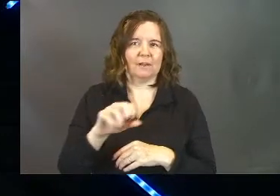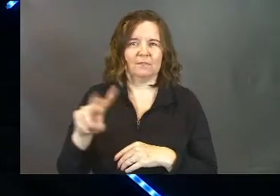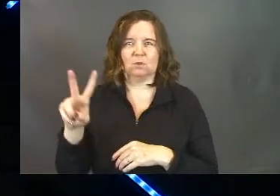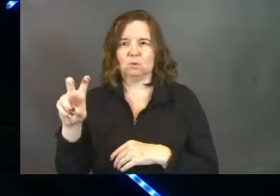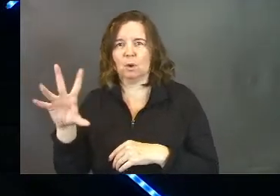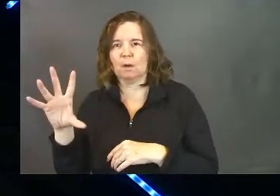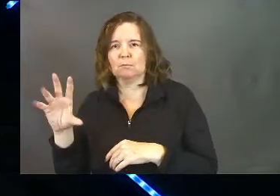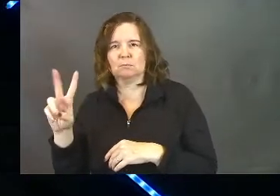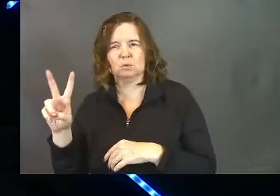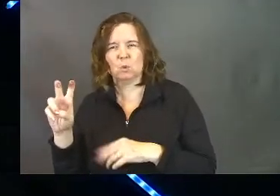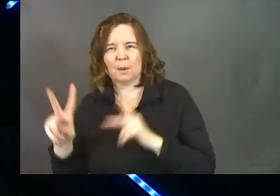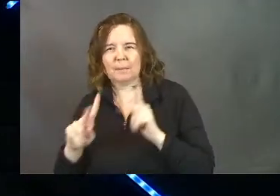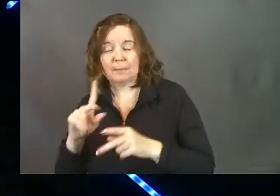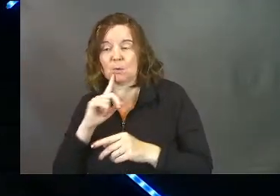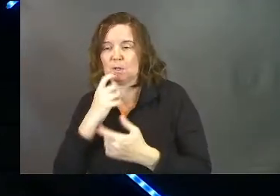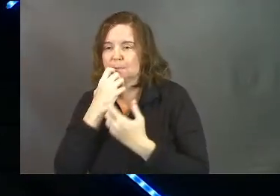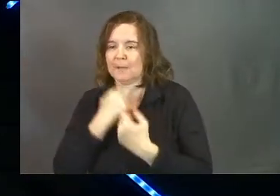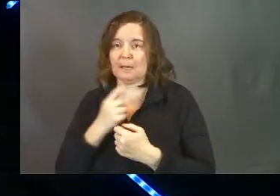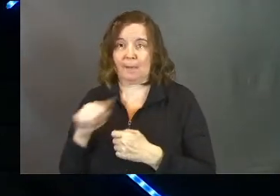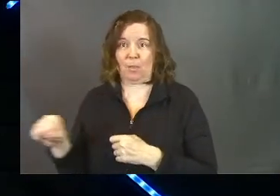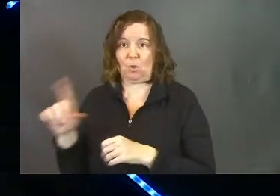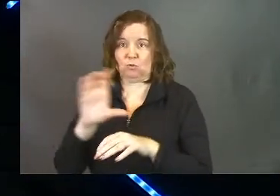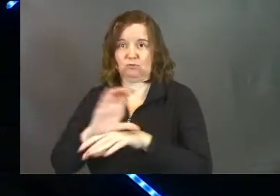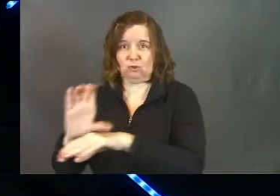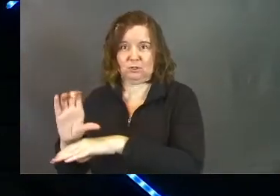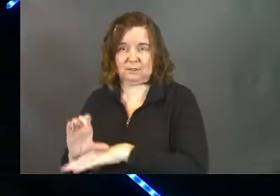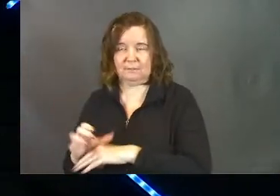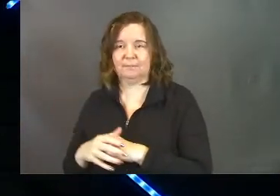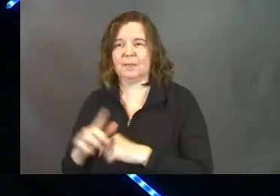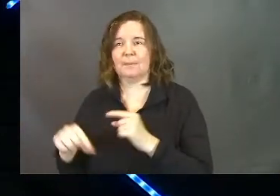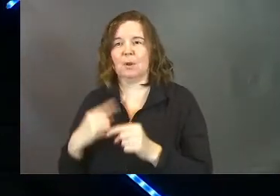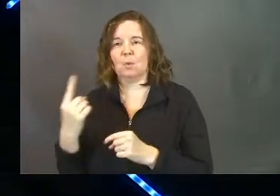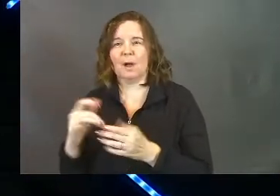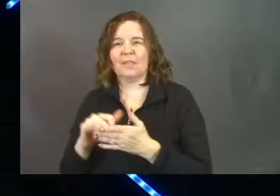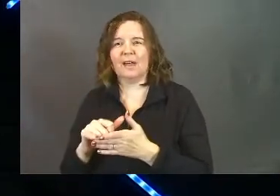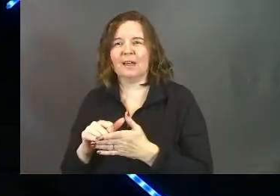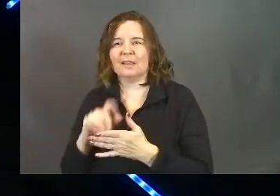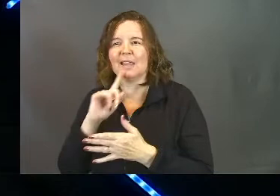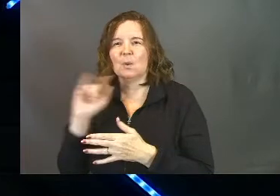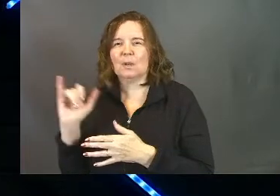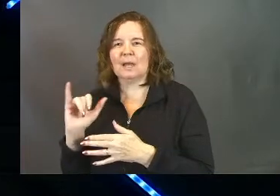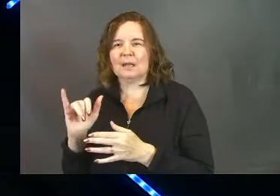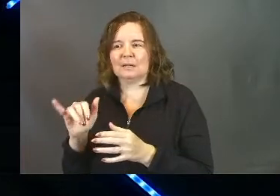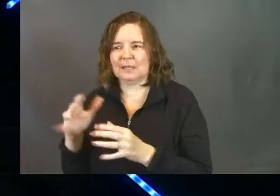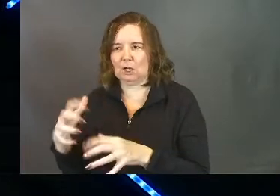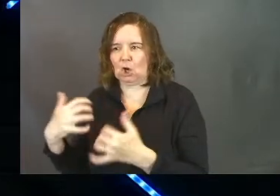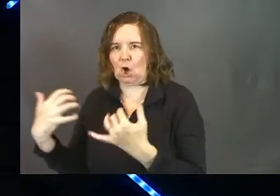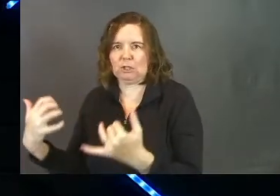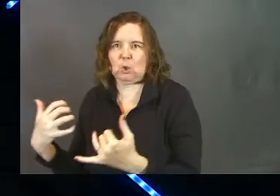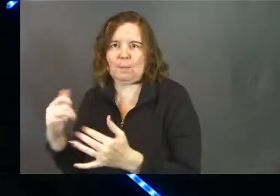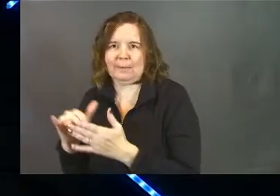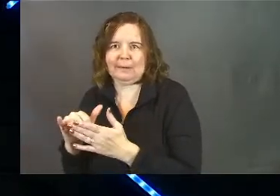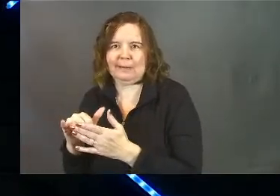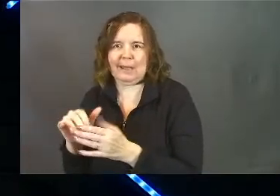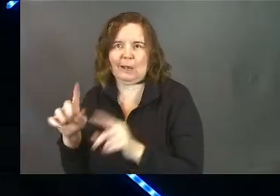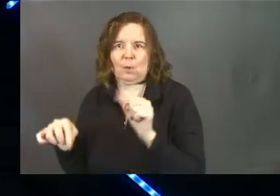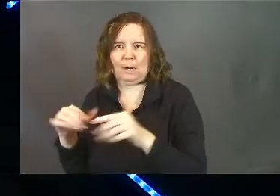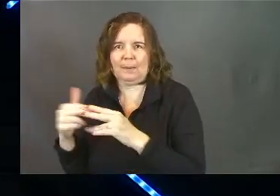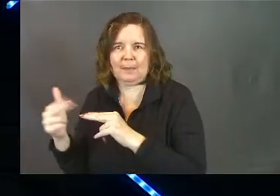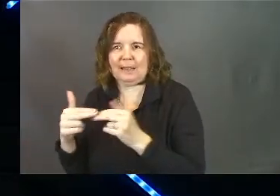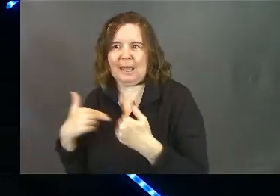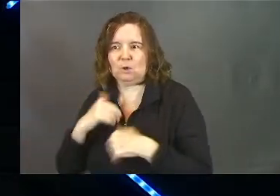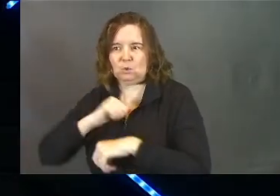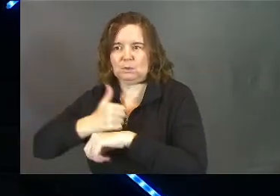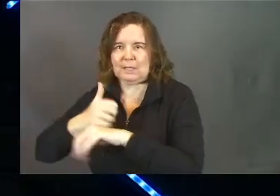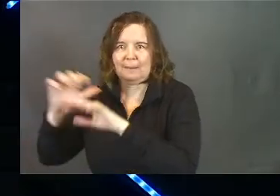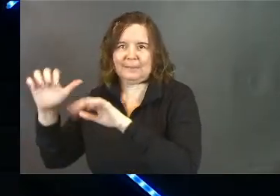people. And I got really, really passionate about those churches. About the ones that they were like in an auditorium in just like a random building, and they had to